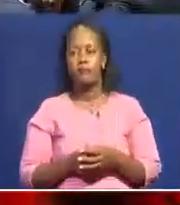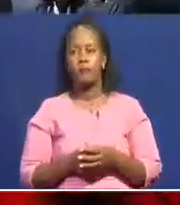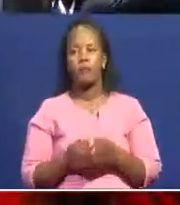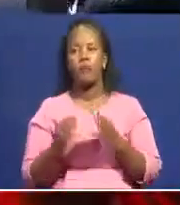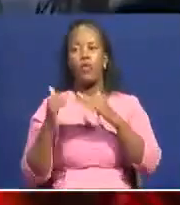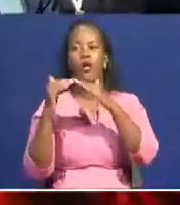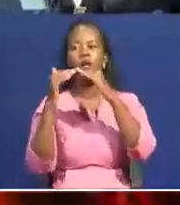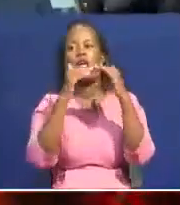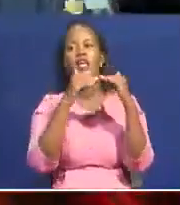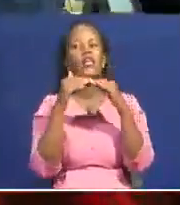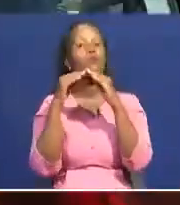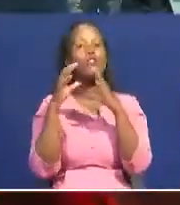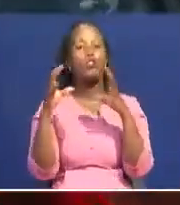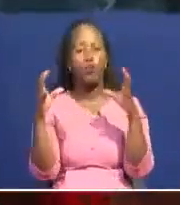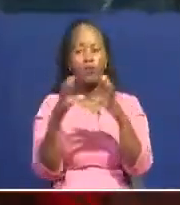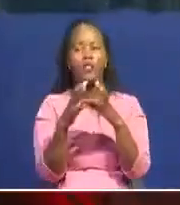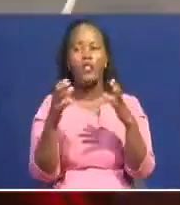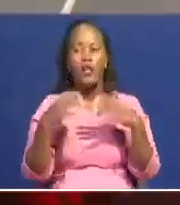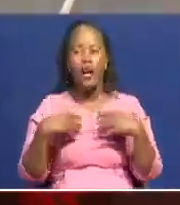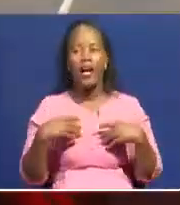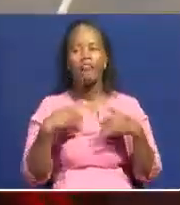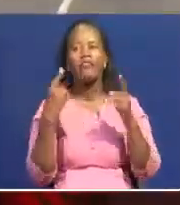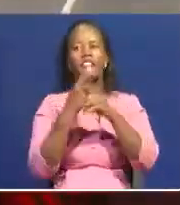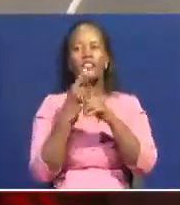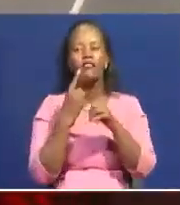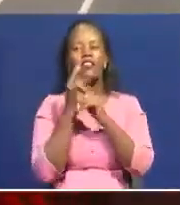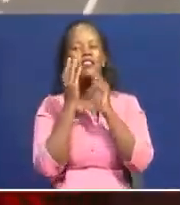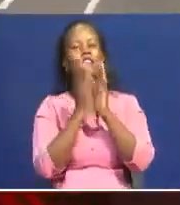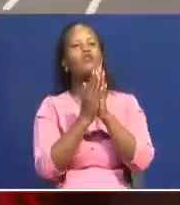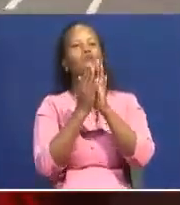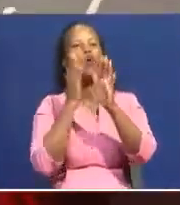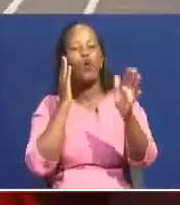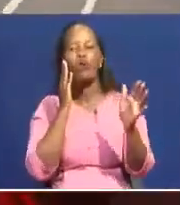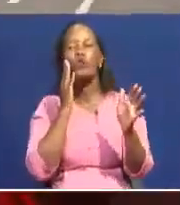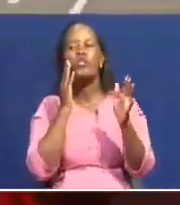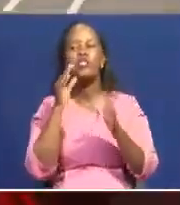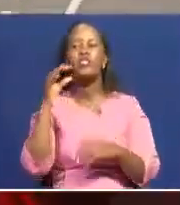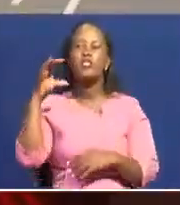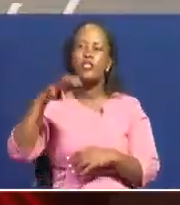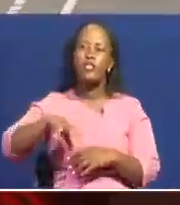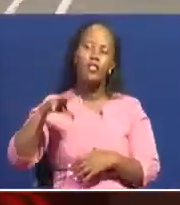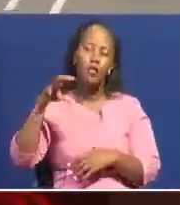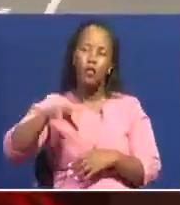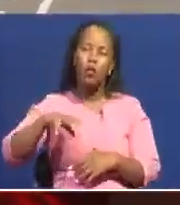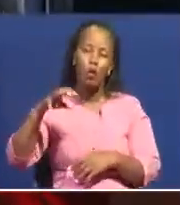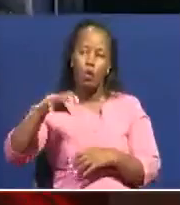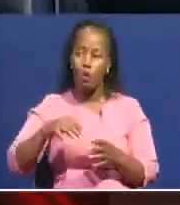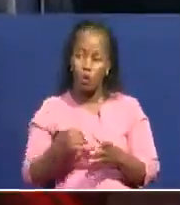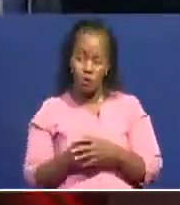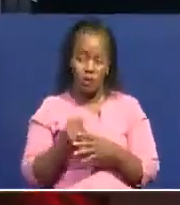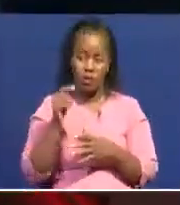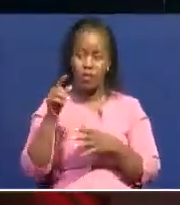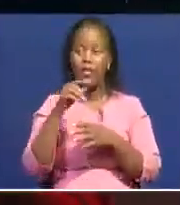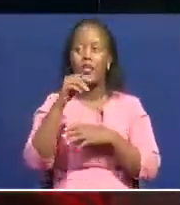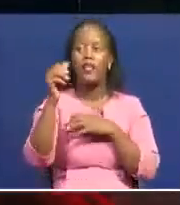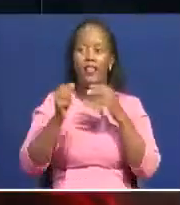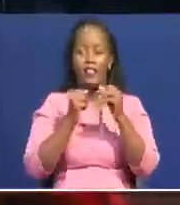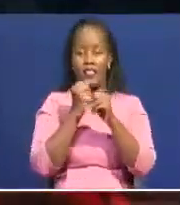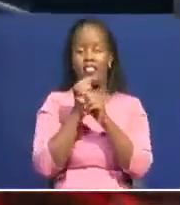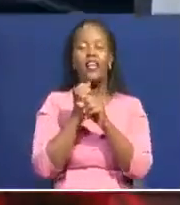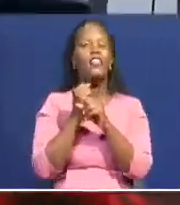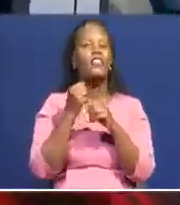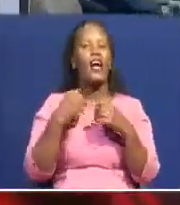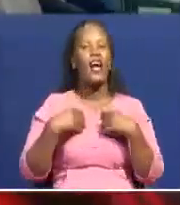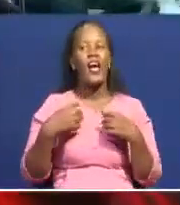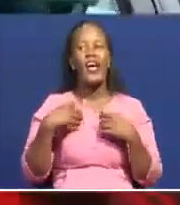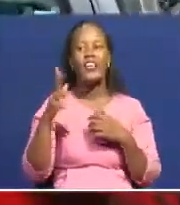Equity Group has been holding investors' roadshows in the Democratic Republic of Congo. This year's roadshow marks the fourth edition